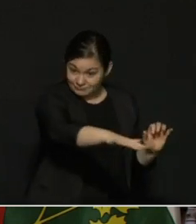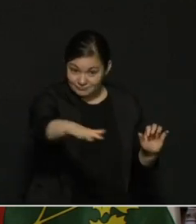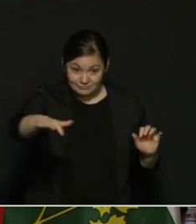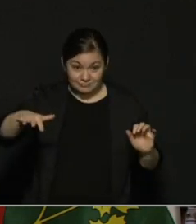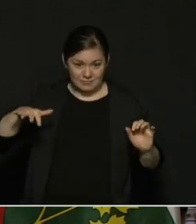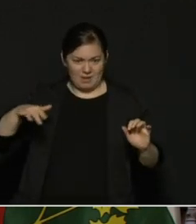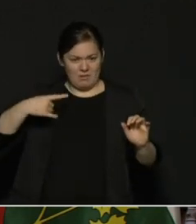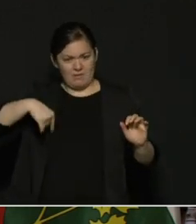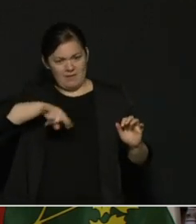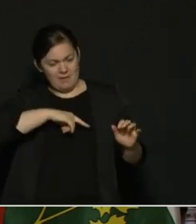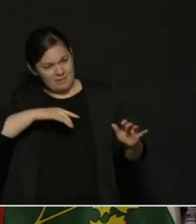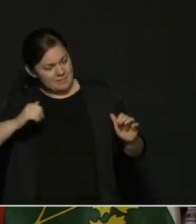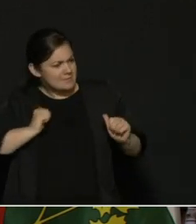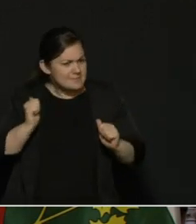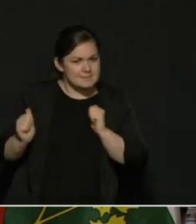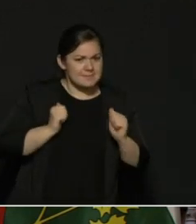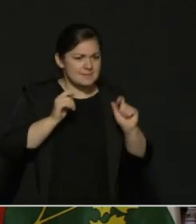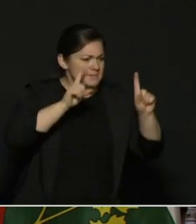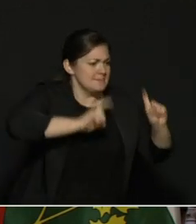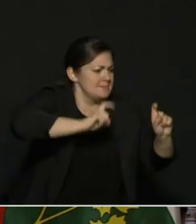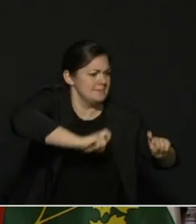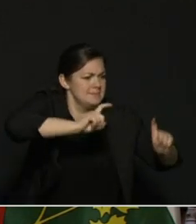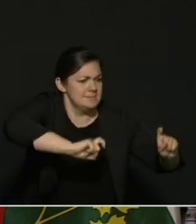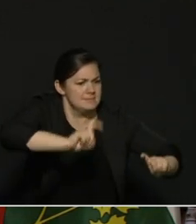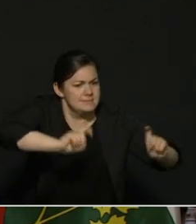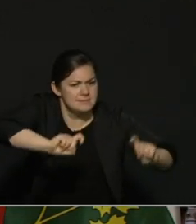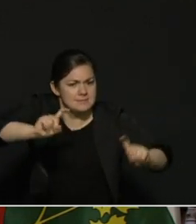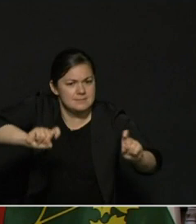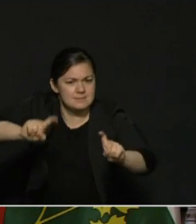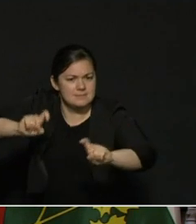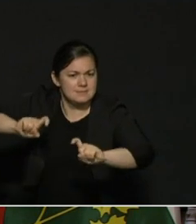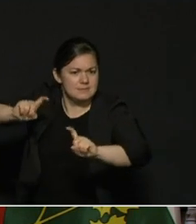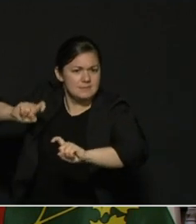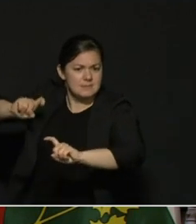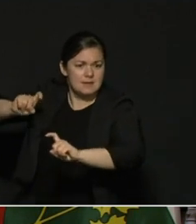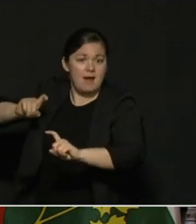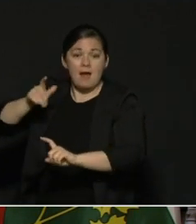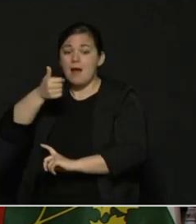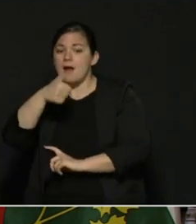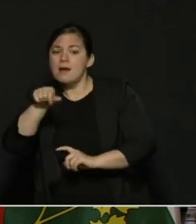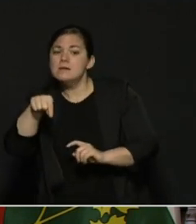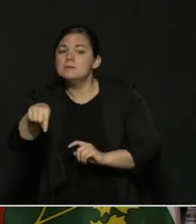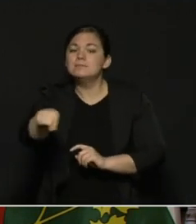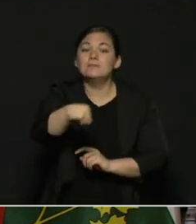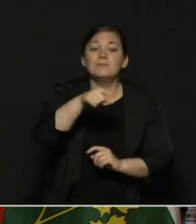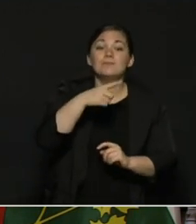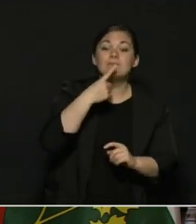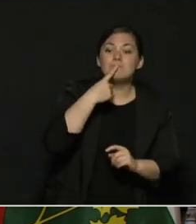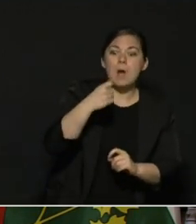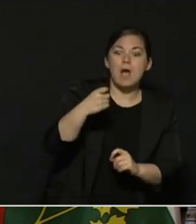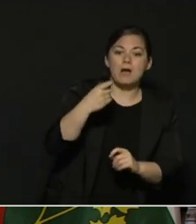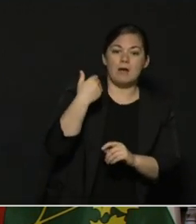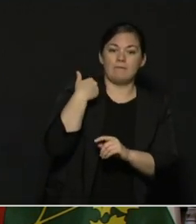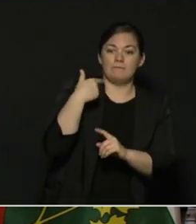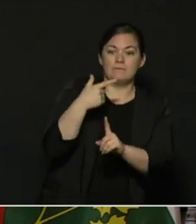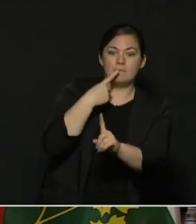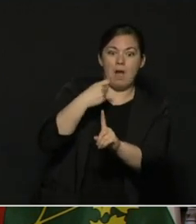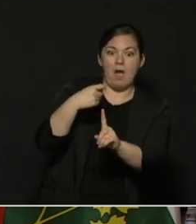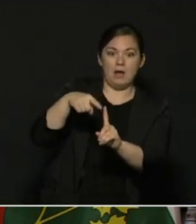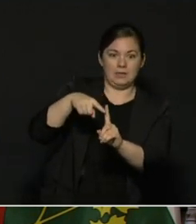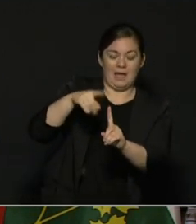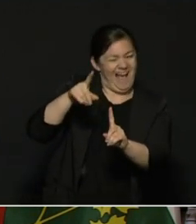province-wide testing of all long-term care homes, first ones in our so-called red zone and some outbreaks in some of the other zones in their